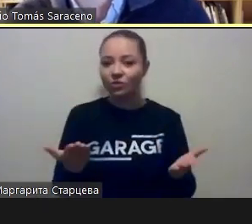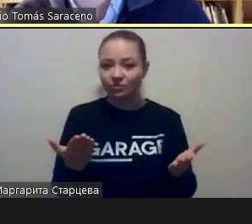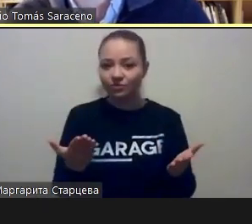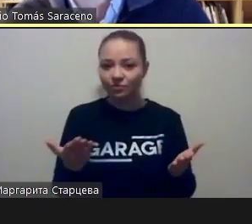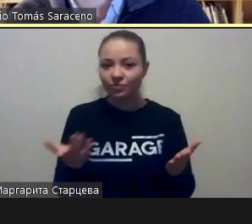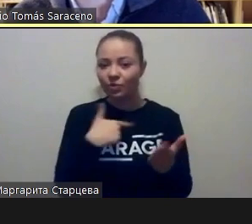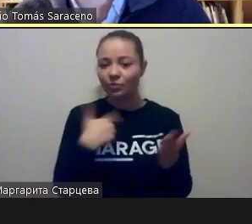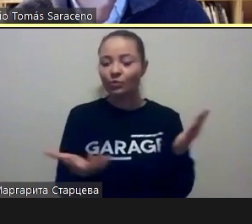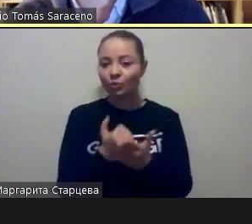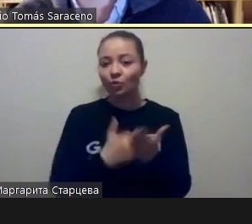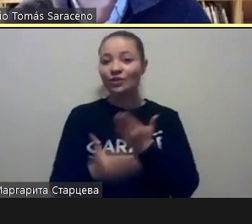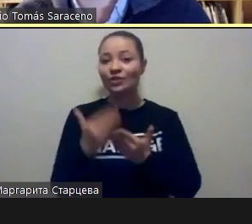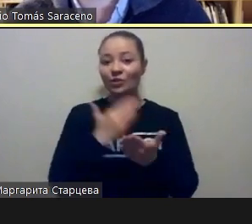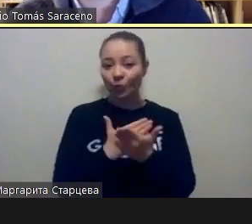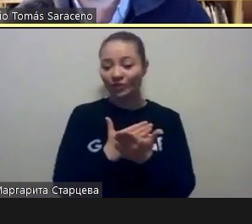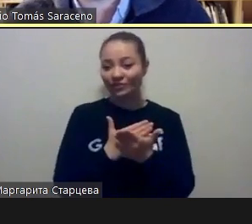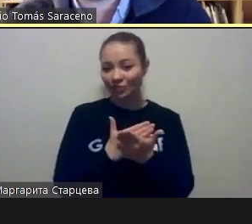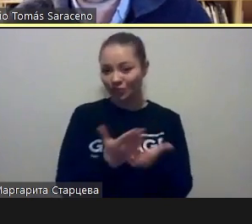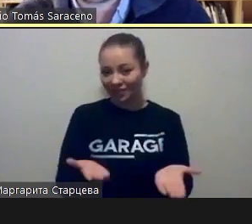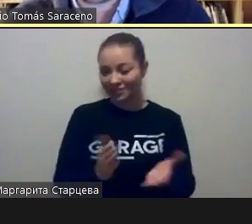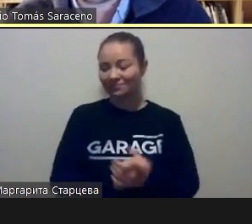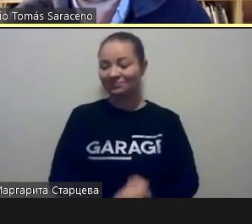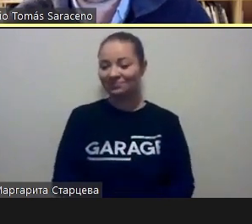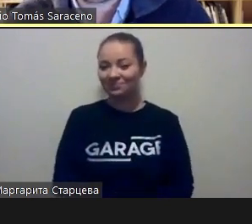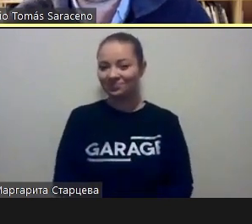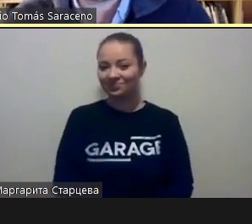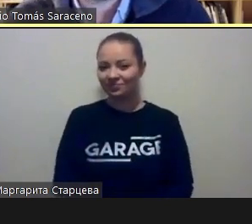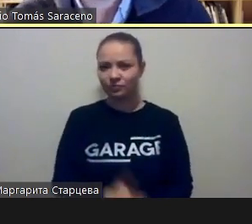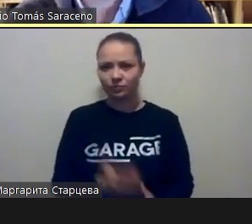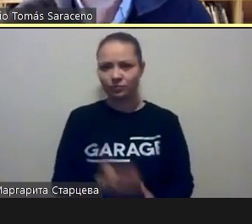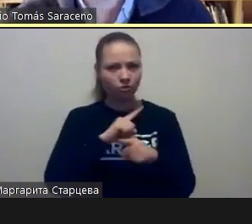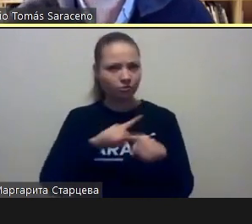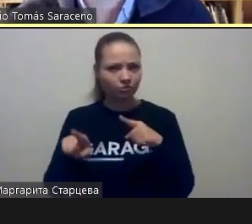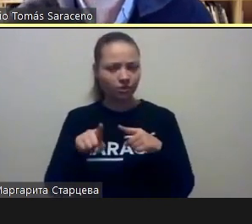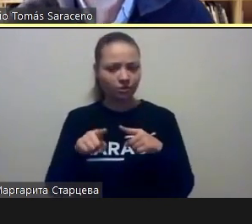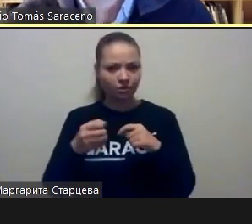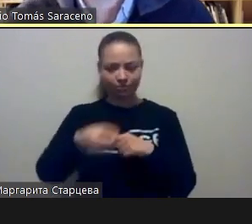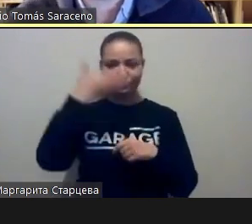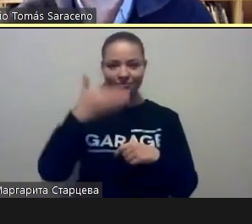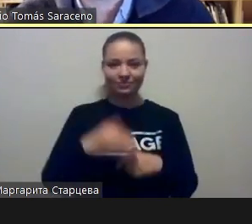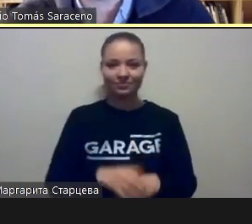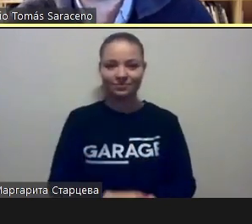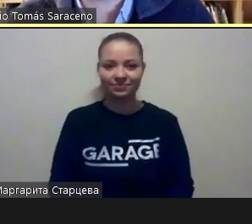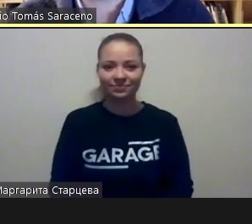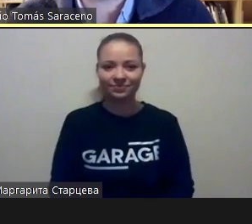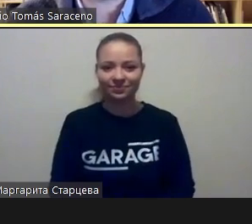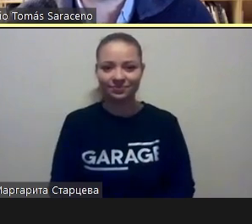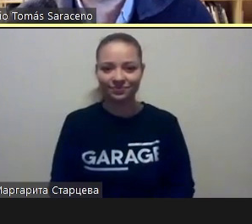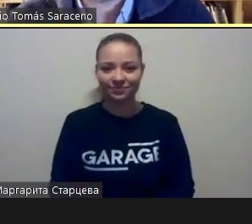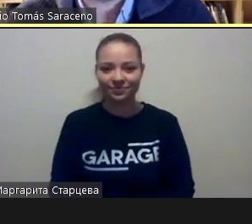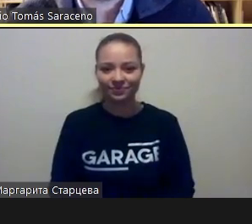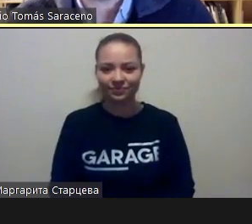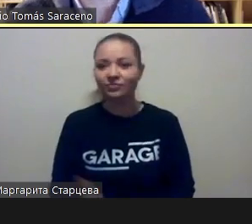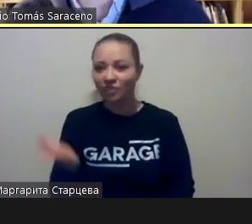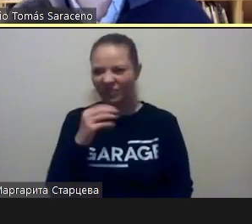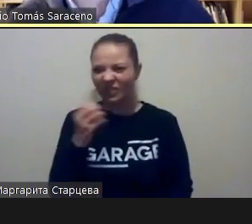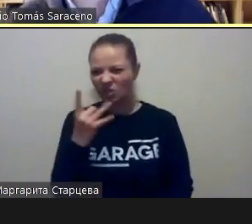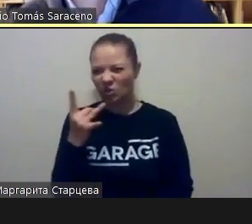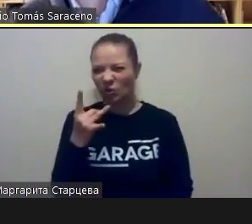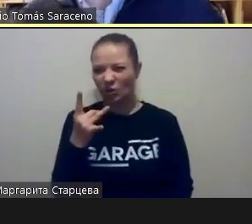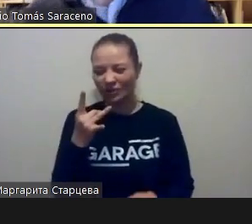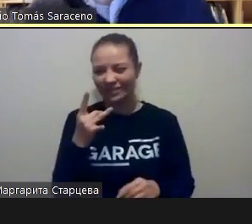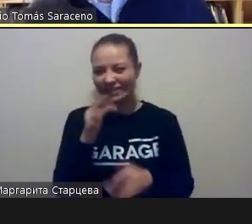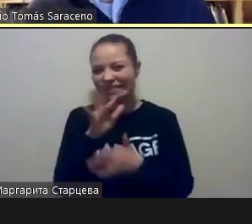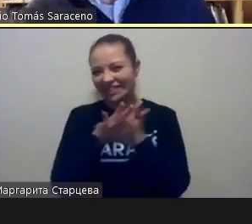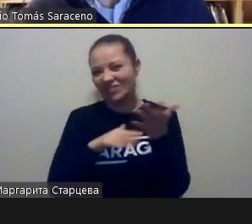I could not read it. Sorry, let me see. Okay, we launch it again. Sorry, launch it again because I